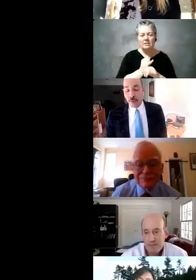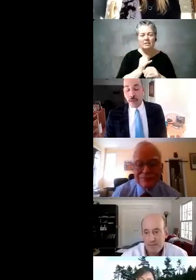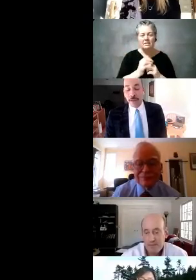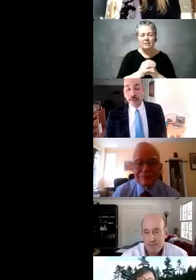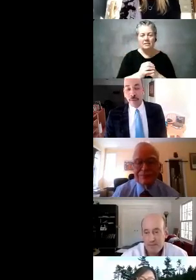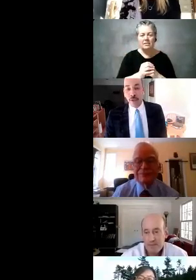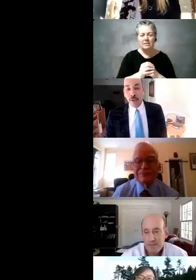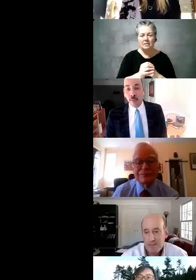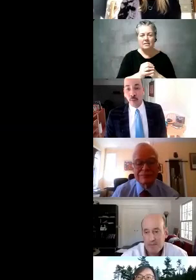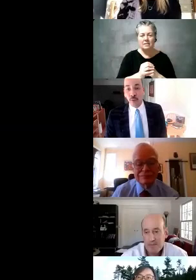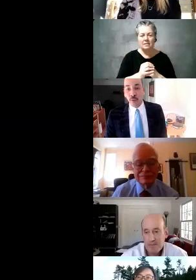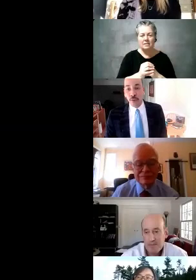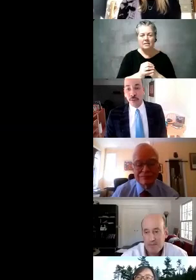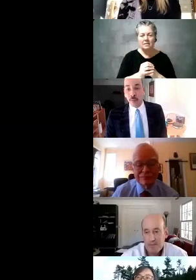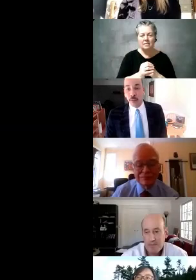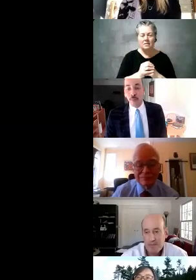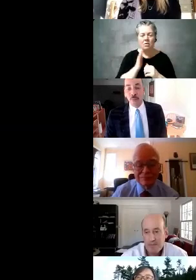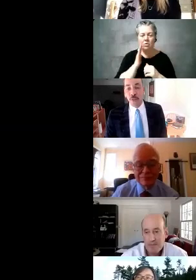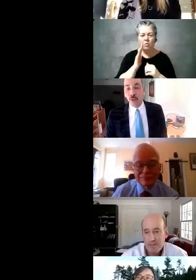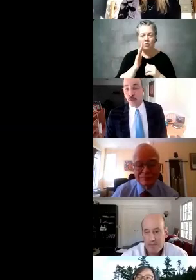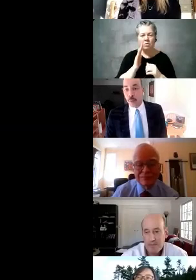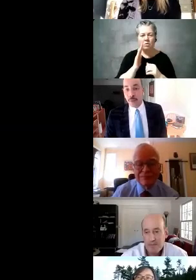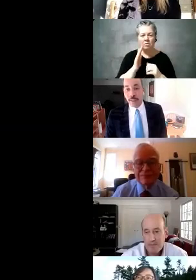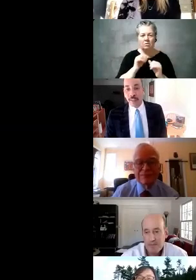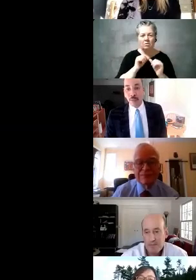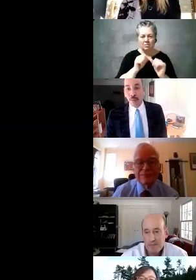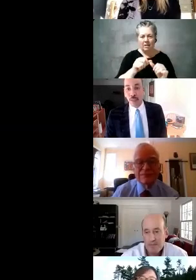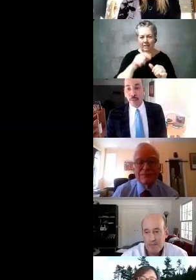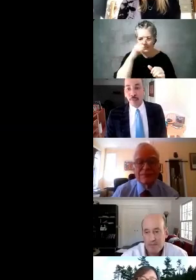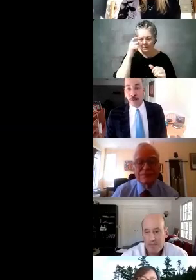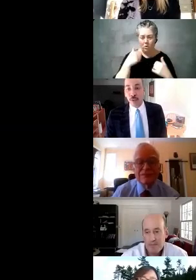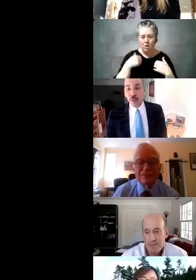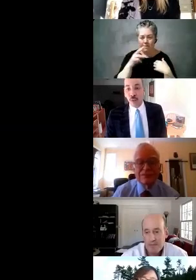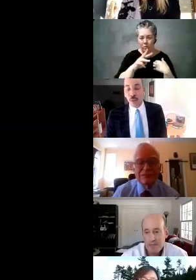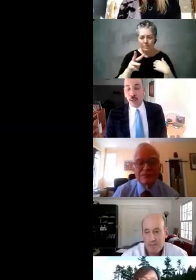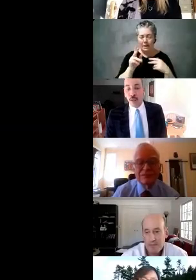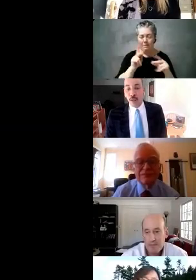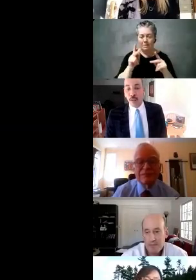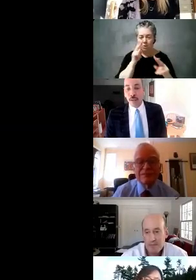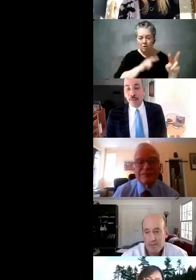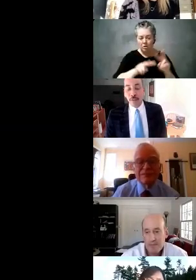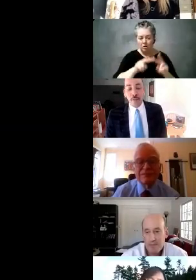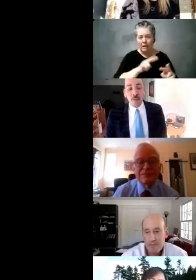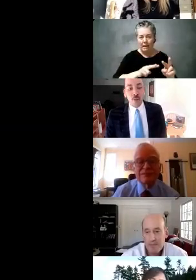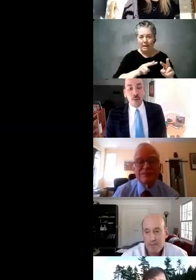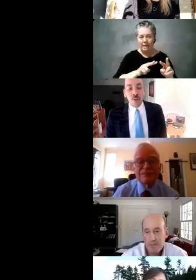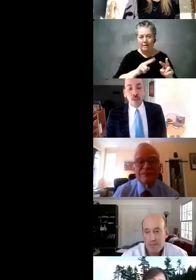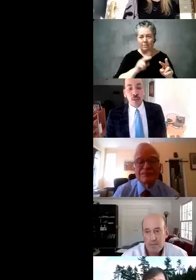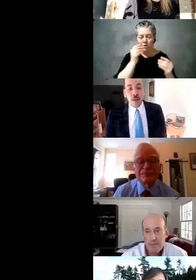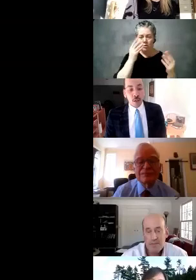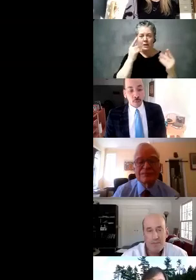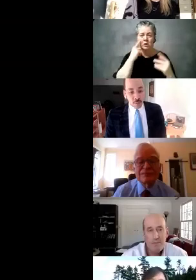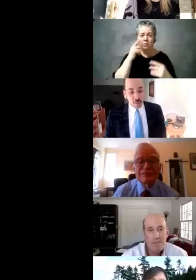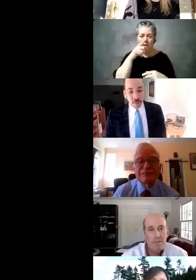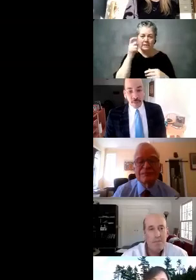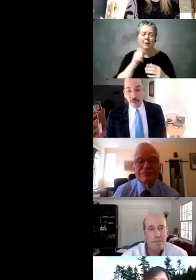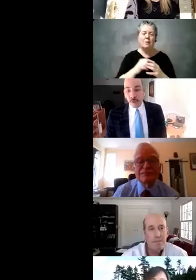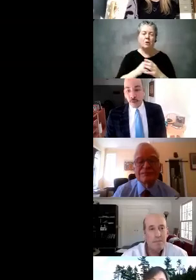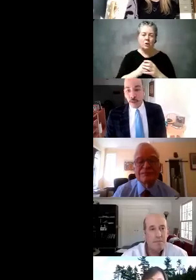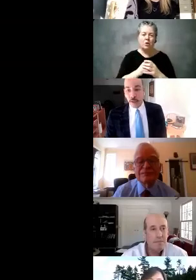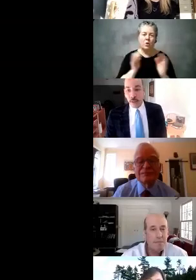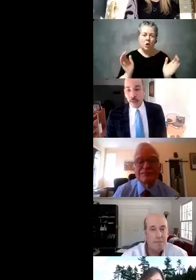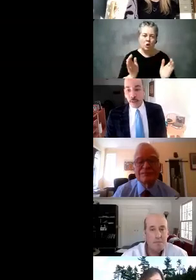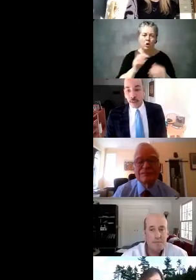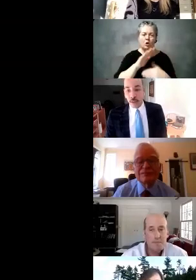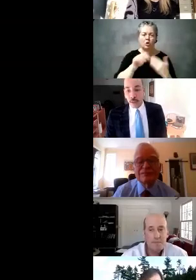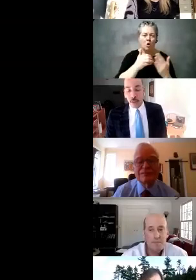you have activities that will be going on this summer, that you have a website that people can refer to, and we encourage all our participants to do